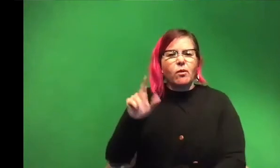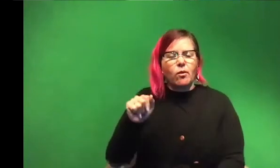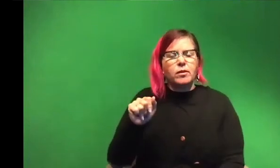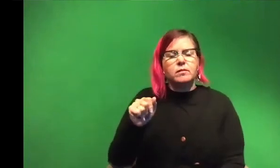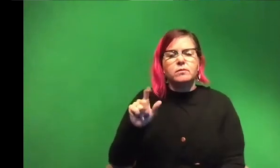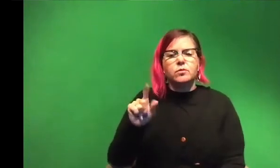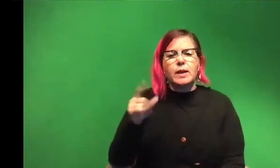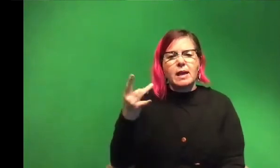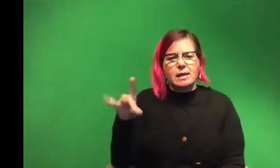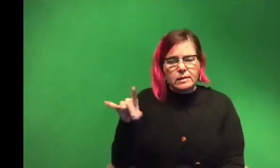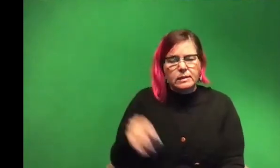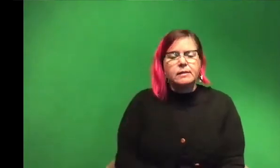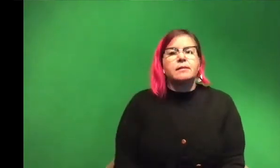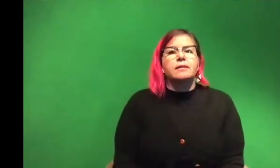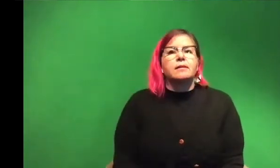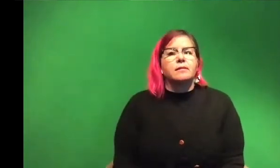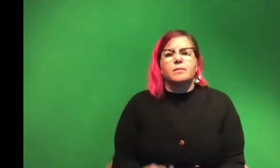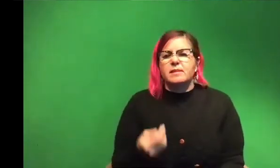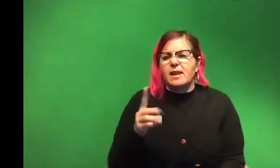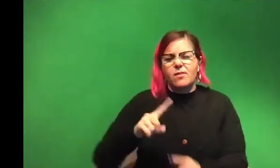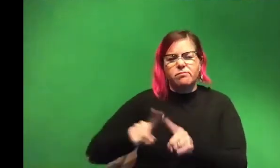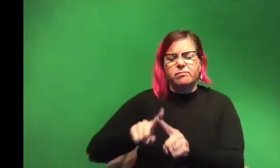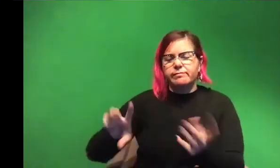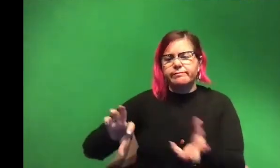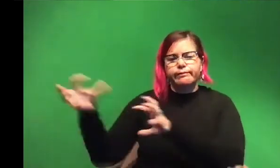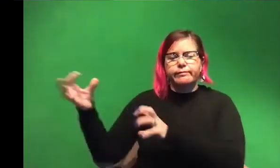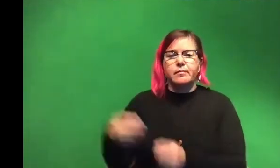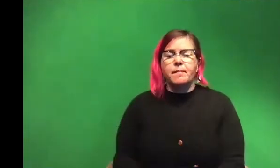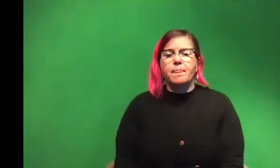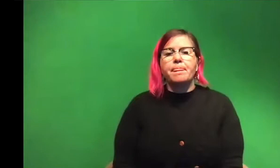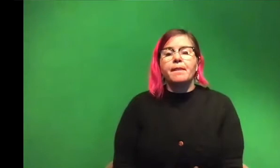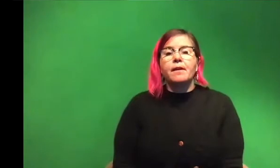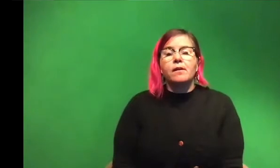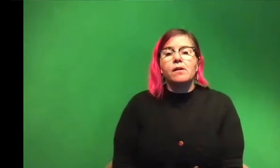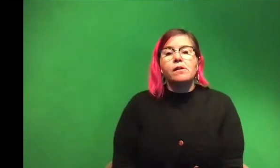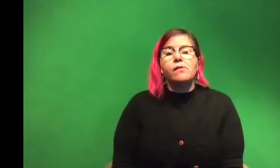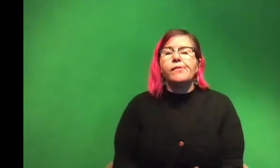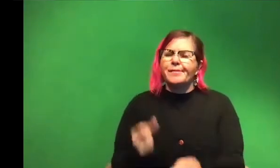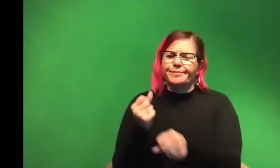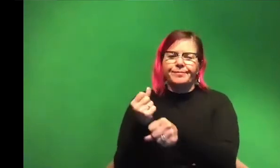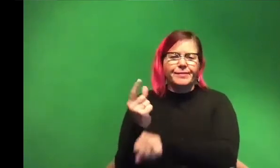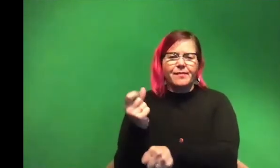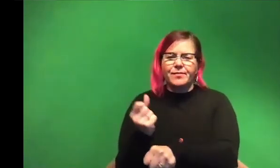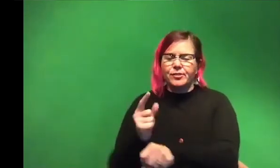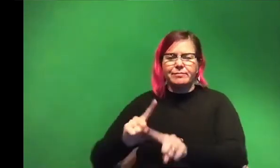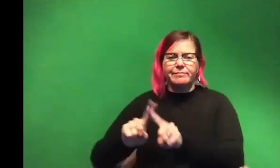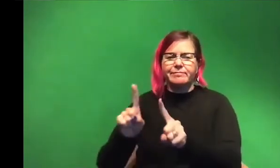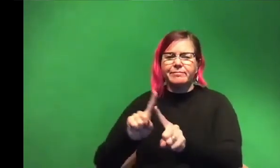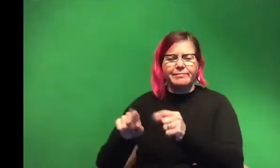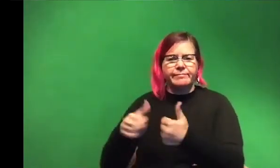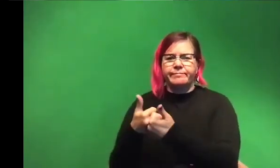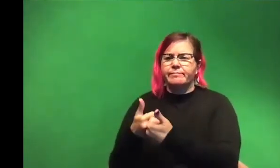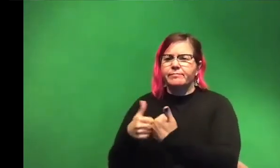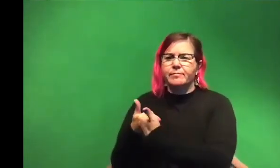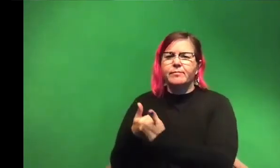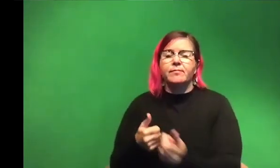2018. Several different disasters. Really, every year it's kind of a different challenge, and this will only